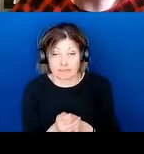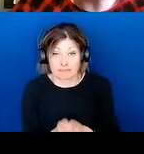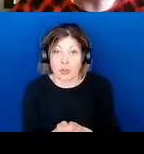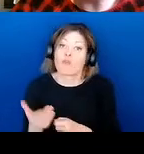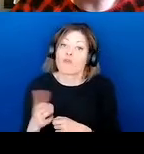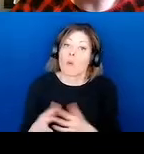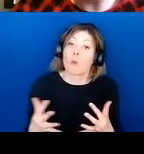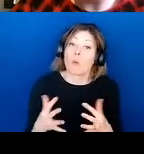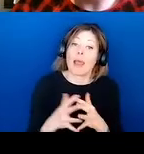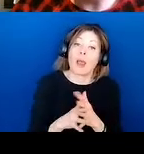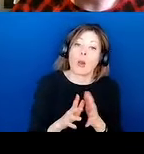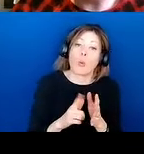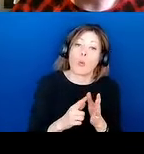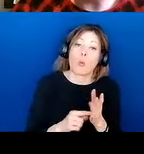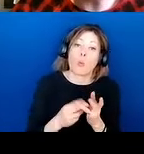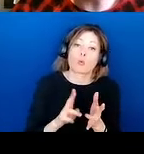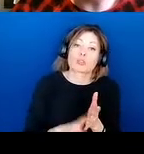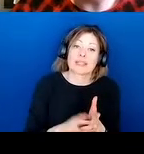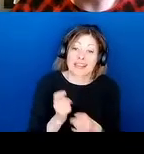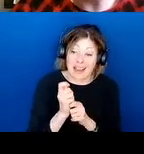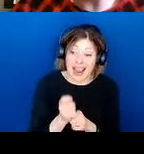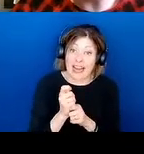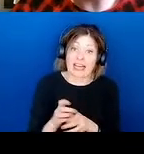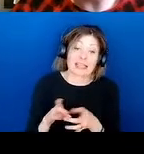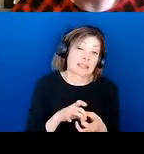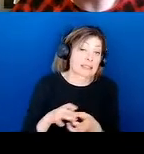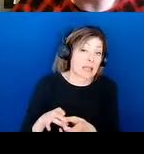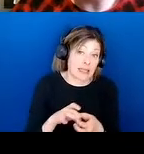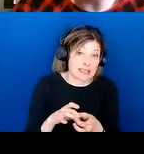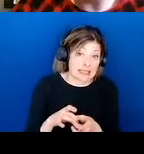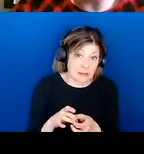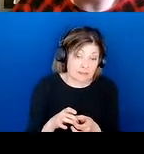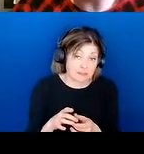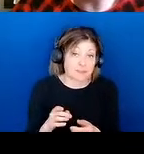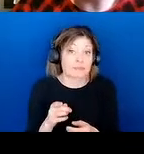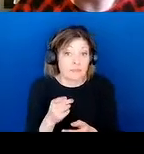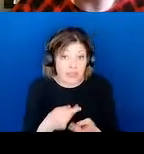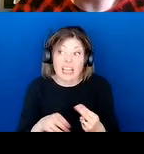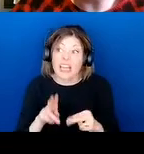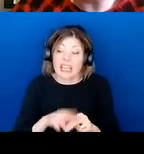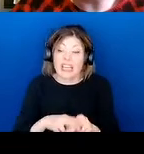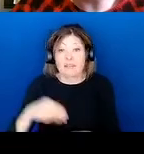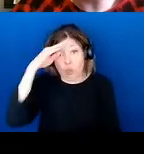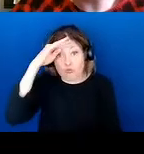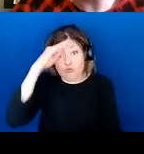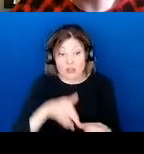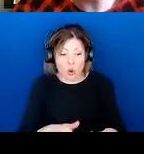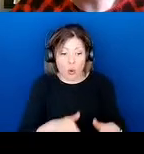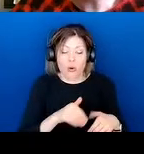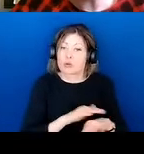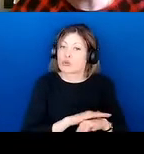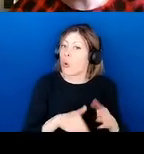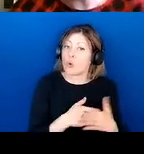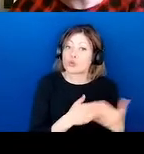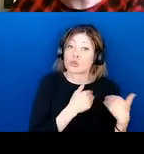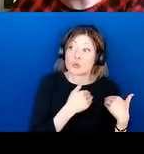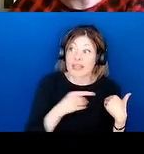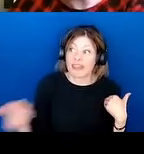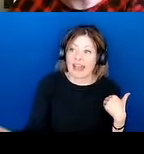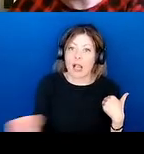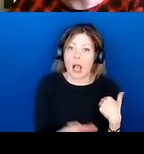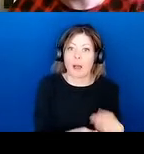Walton Angling Society, and they keep a watchful eye on this part of Painshill when the rangers are off duty.